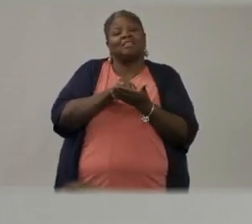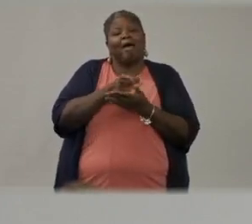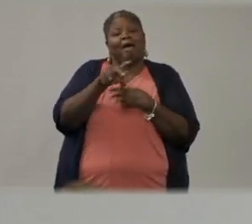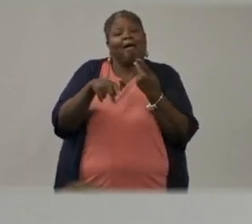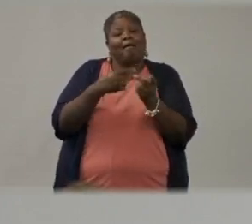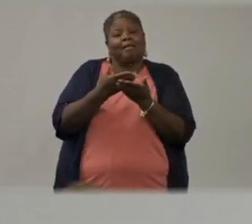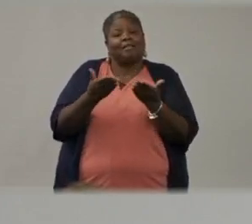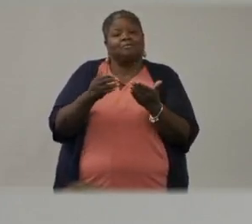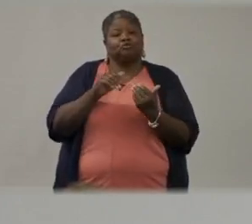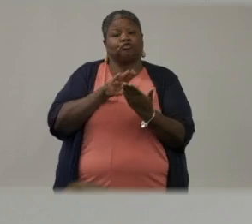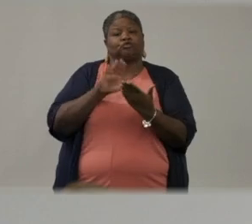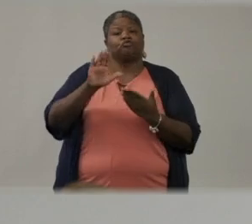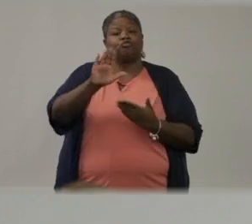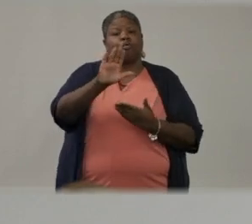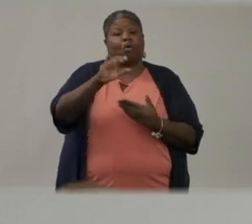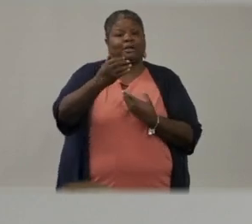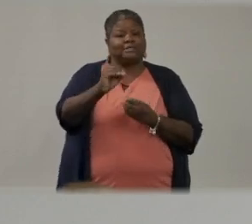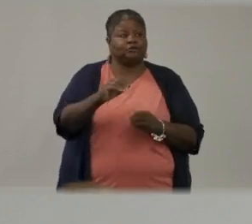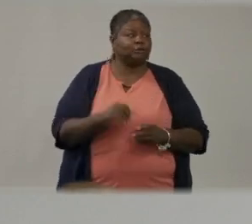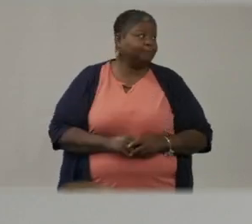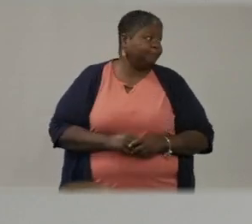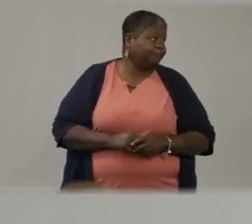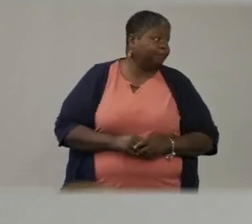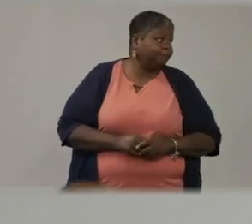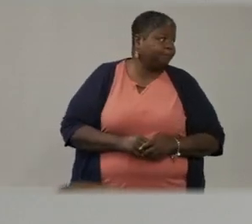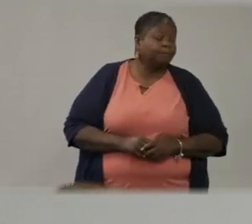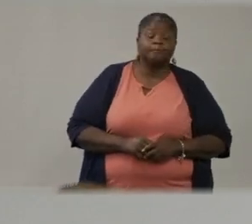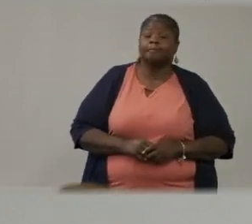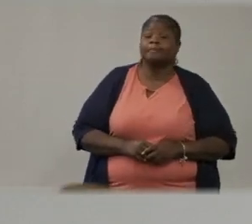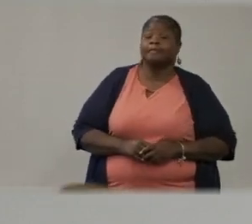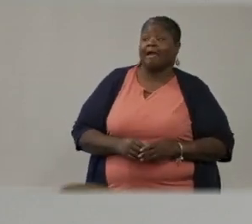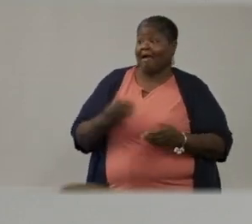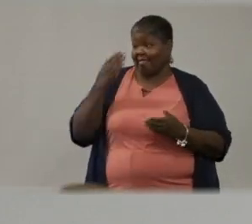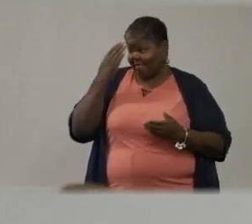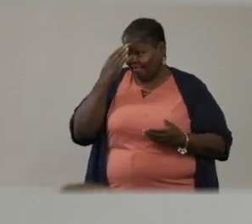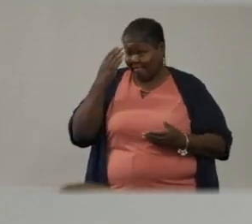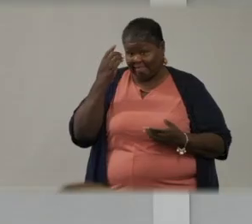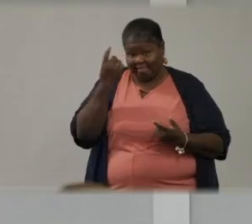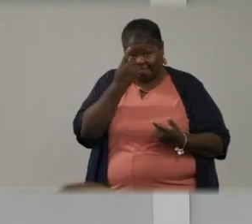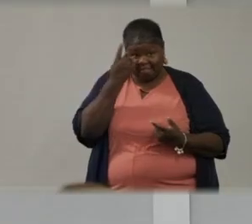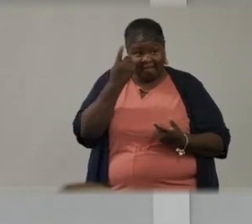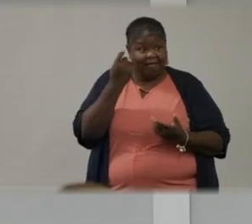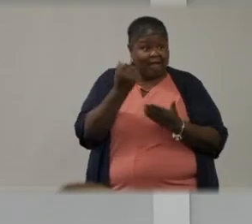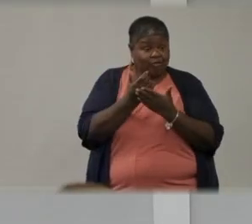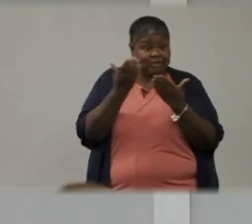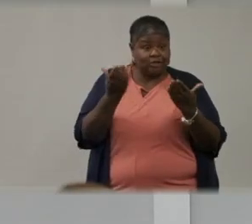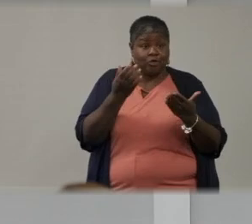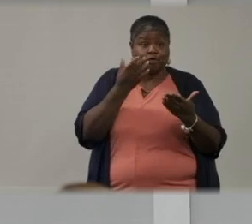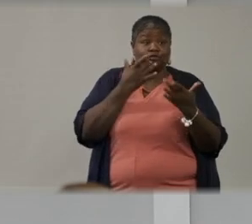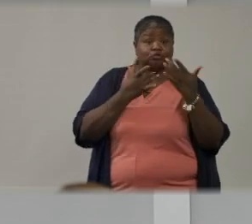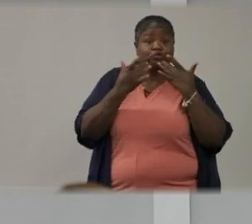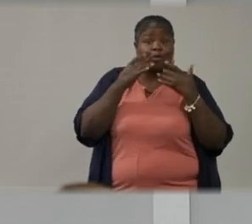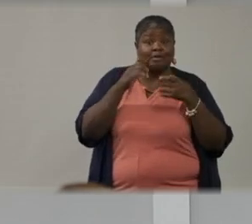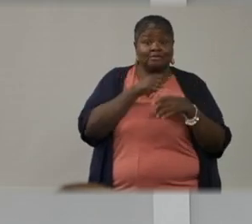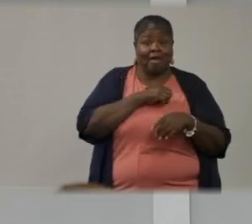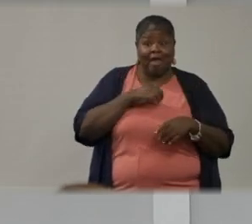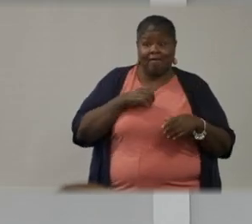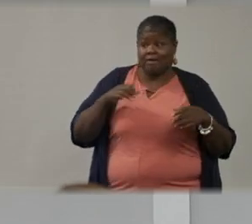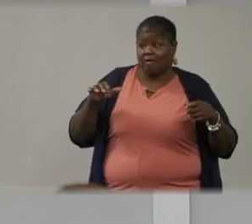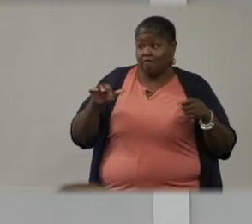your organization? I think everybody in here is short-staffed. Is anybody fully staffed?